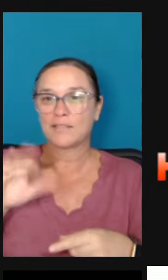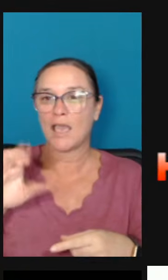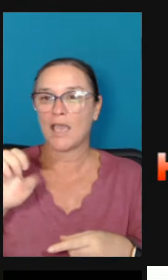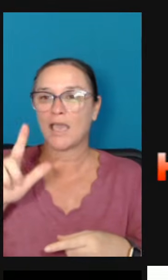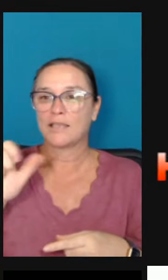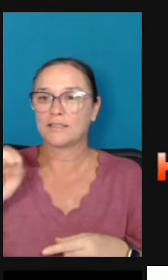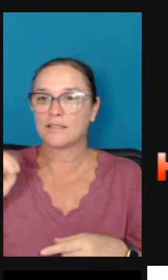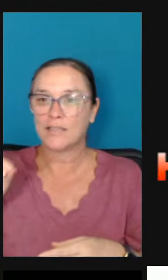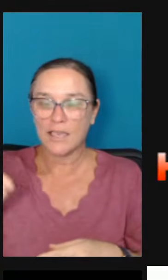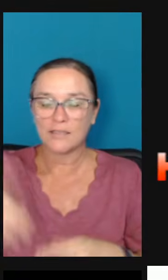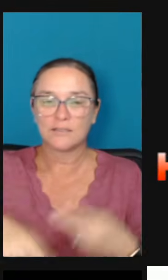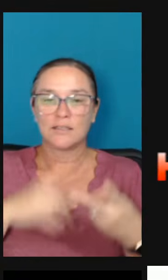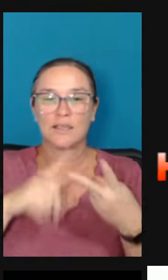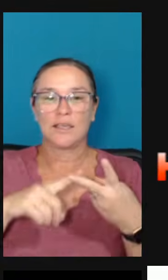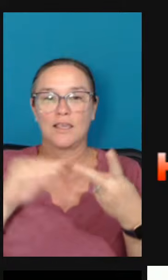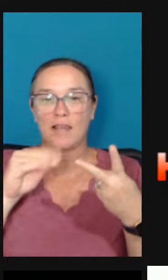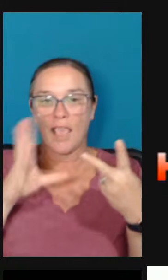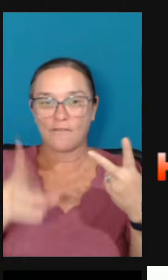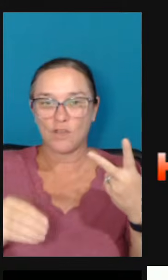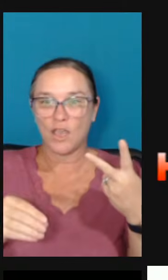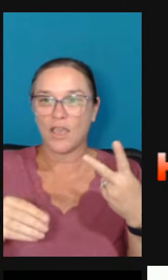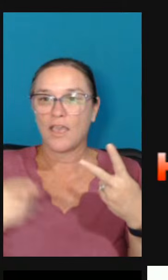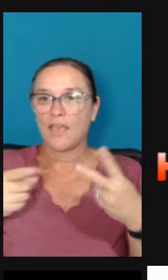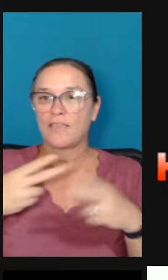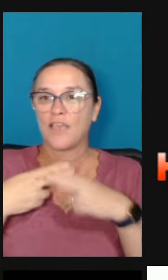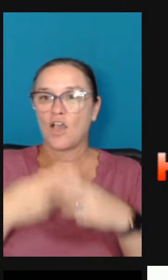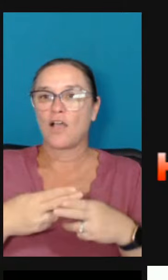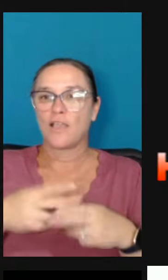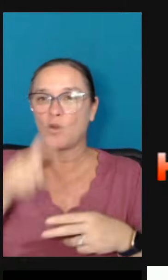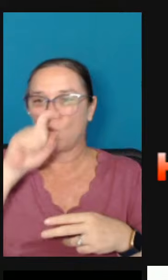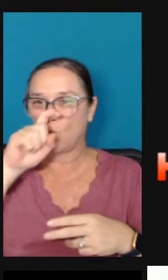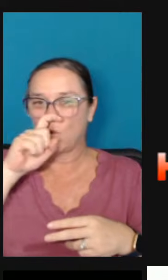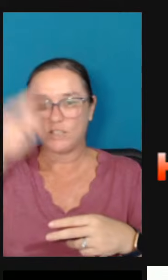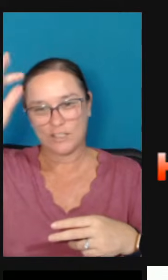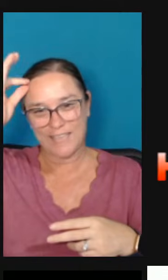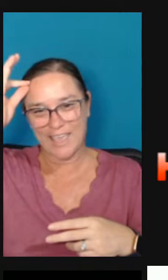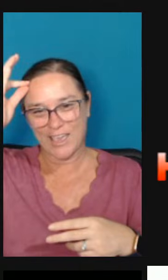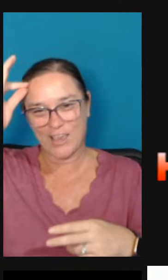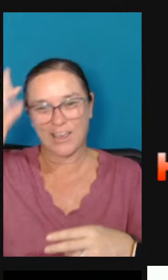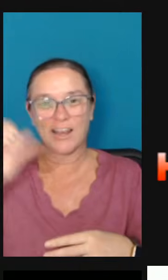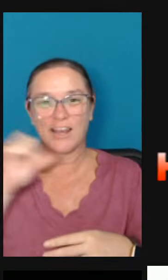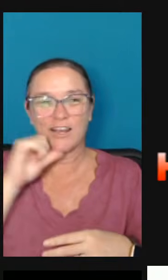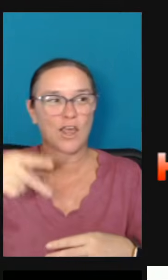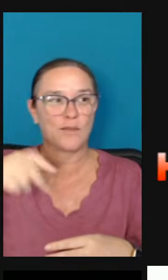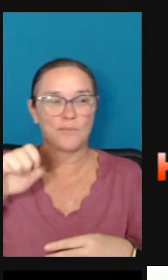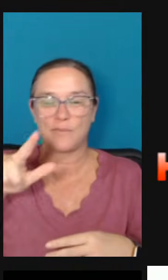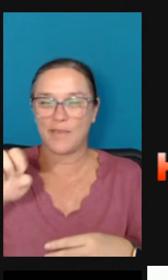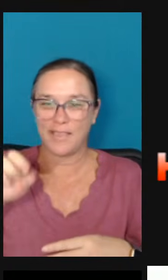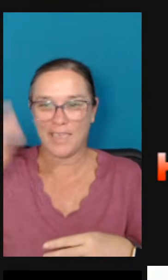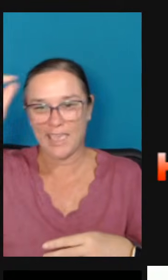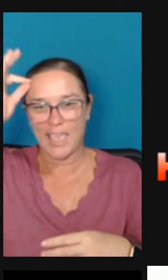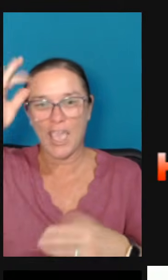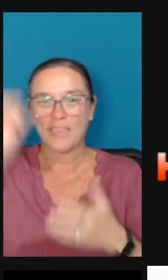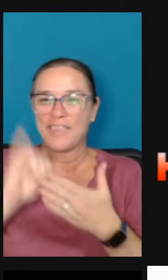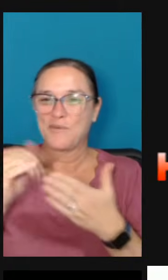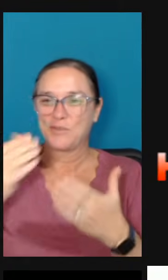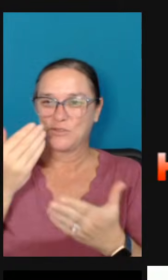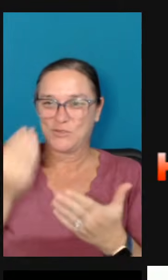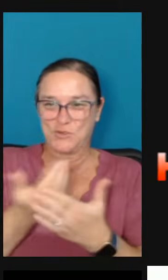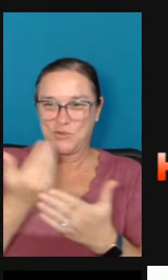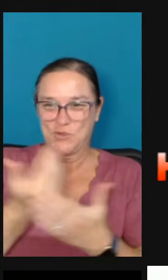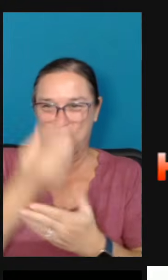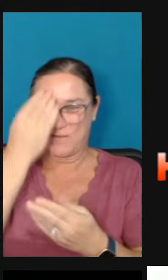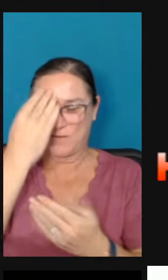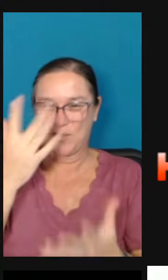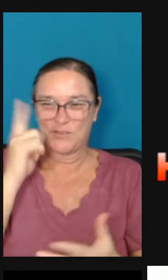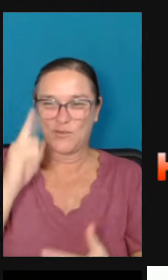in Africa. In Iceland, they actually call this witch's hair, not Pele's hair. That was news to me as well.